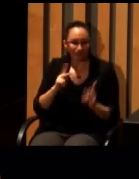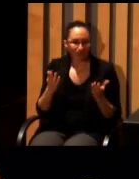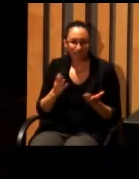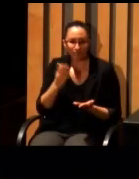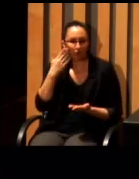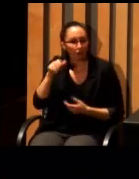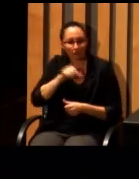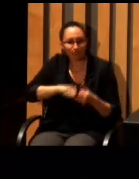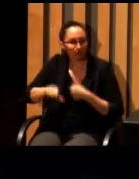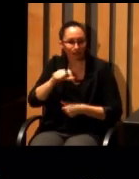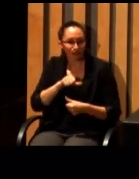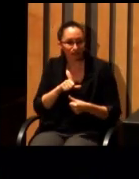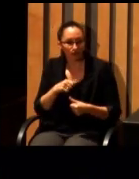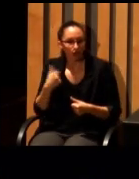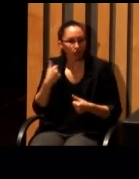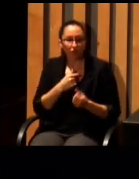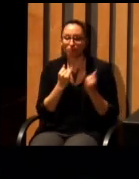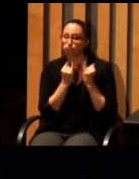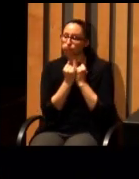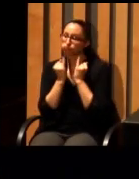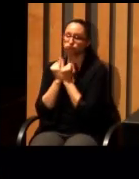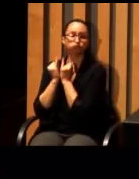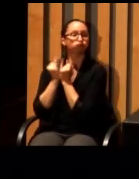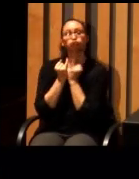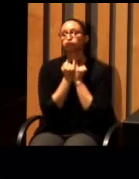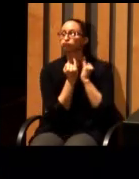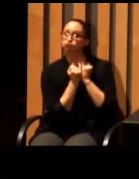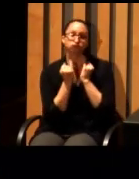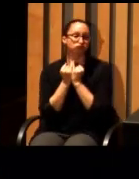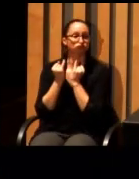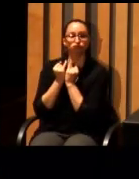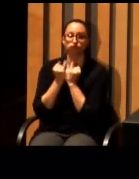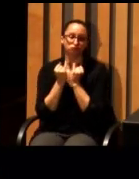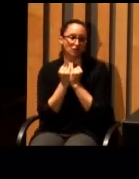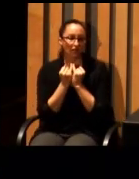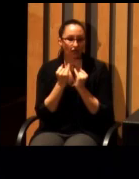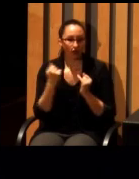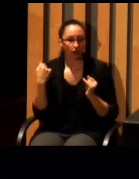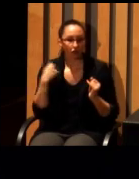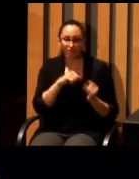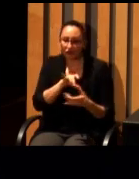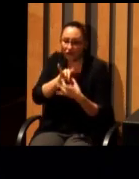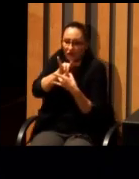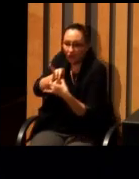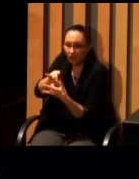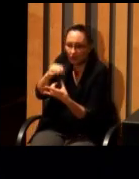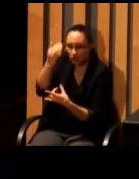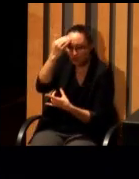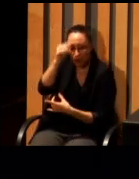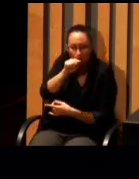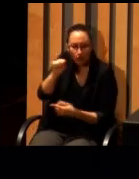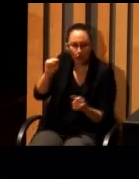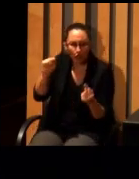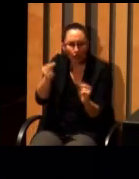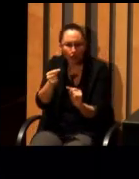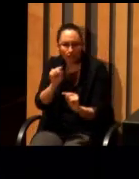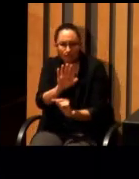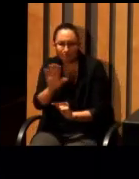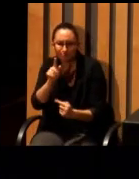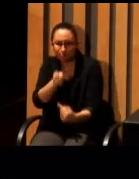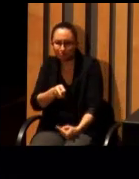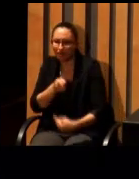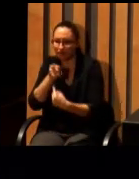D.C. And so they don't really don't know somebody's hurt, somebody's pain. They don't know somebody's